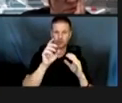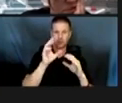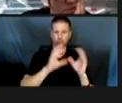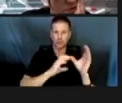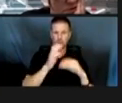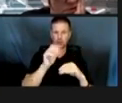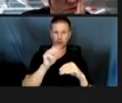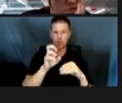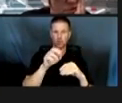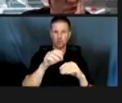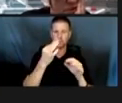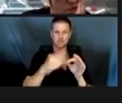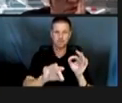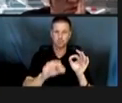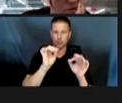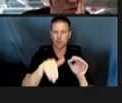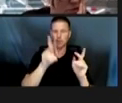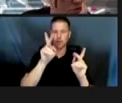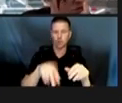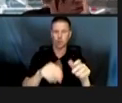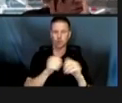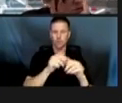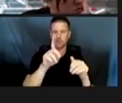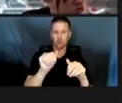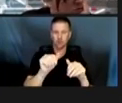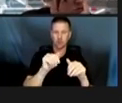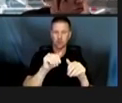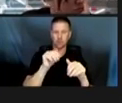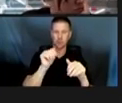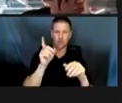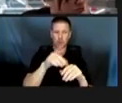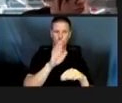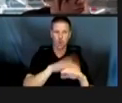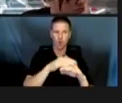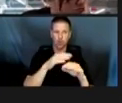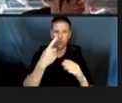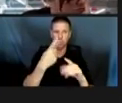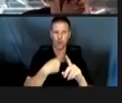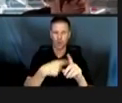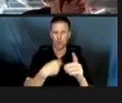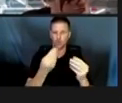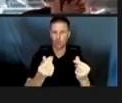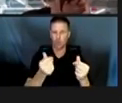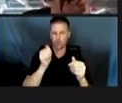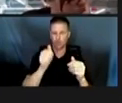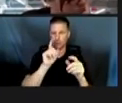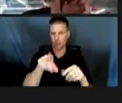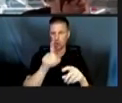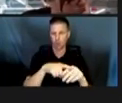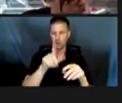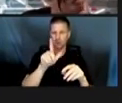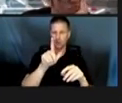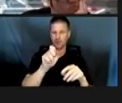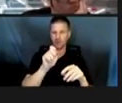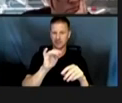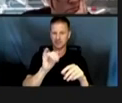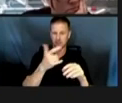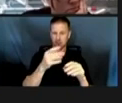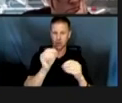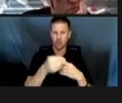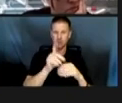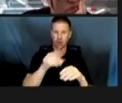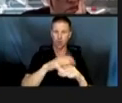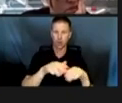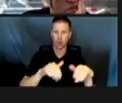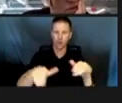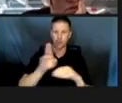are, it is simply that a person with a disability can come onto the rental property, can go to the leasing office, go to the common use